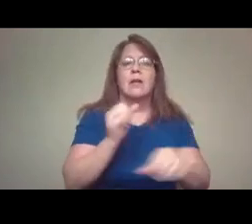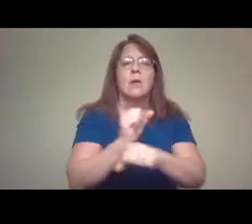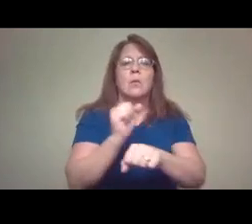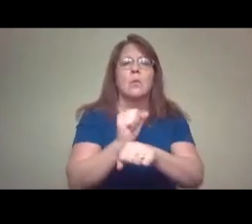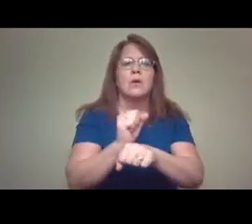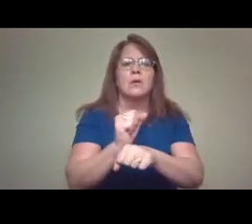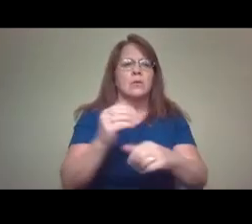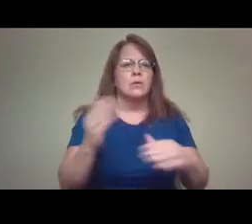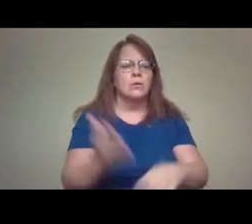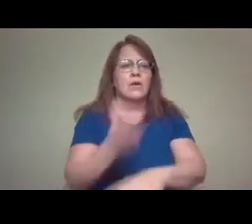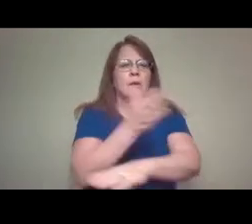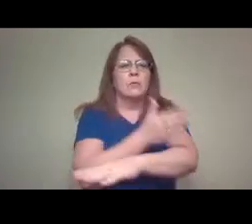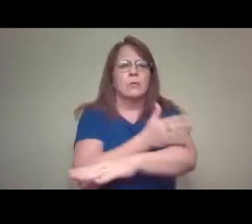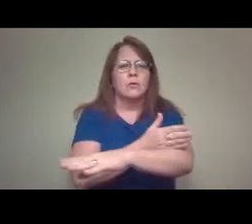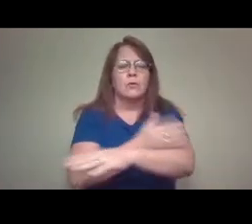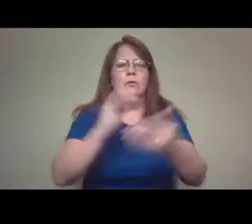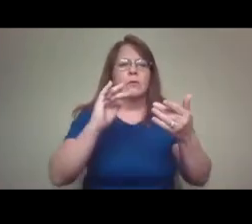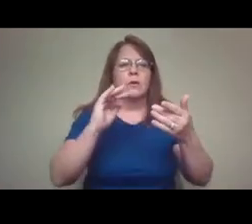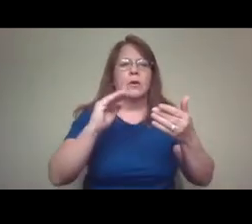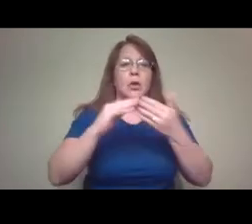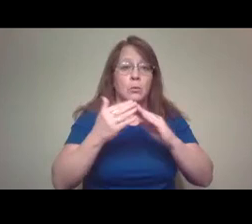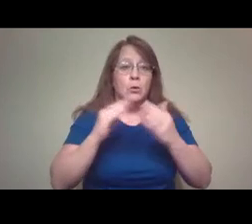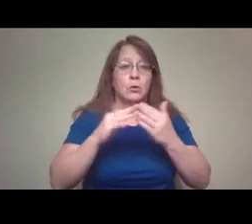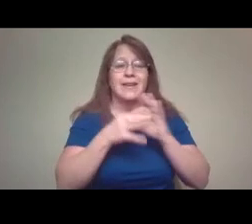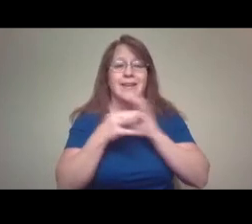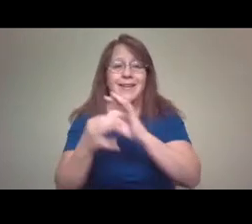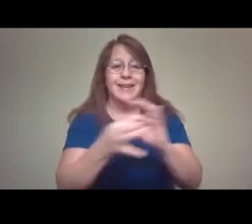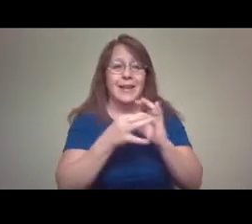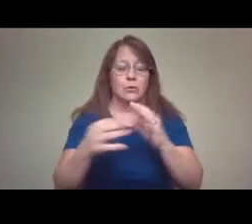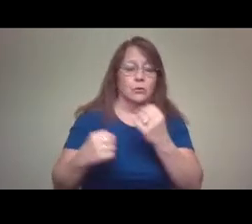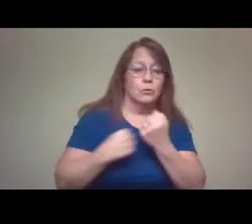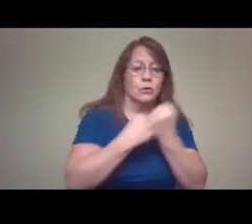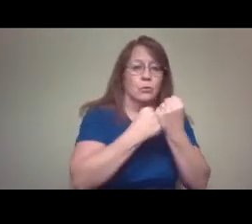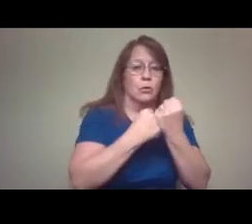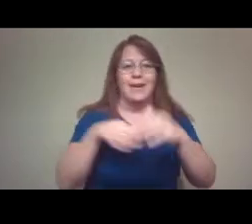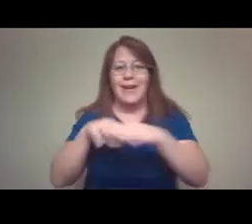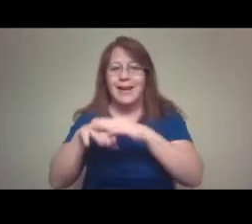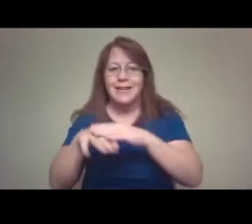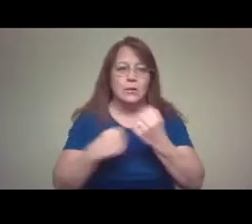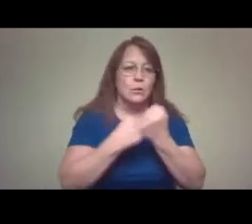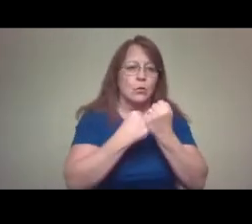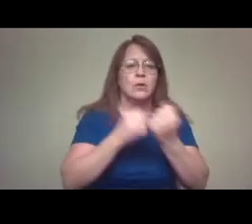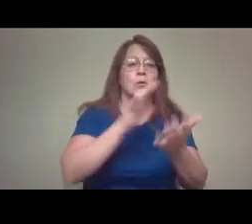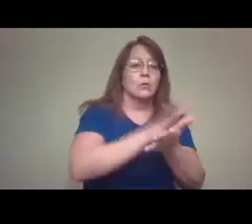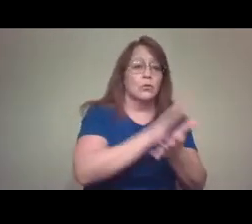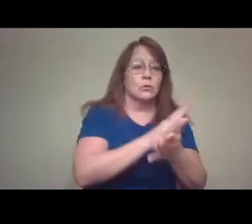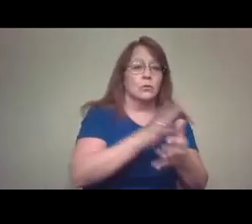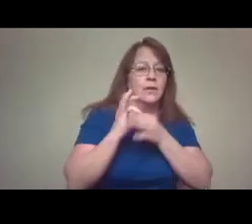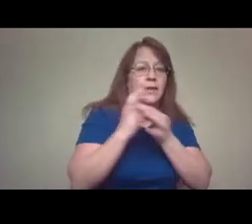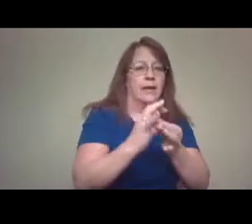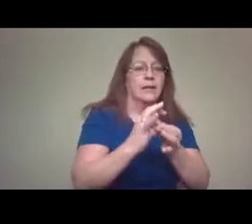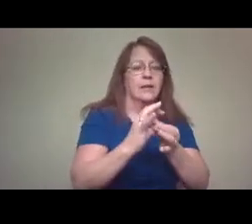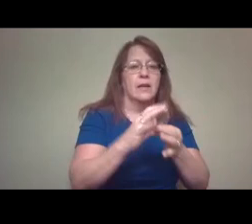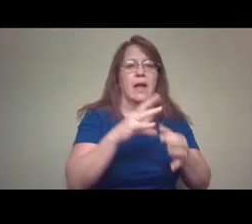improve community connections to support and access to support, including school connectedness and connections to a